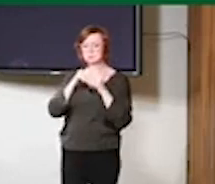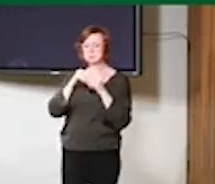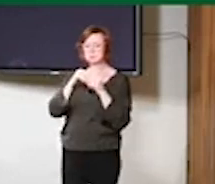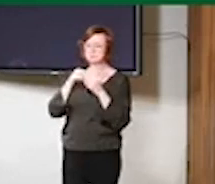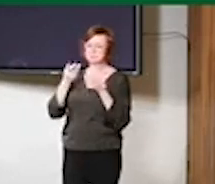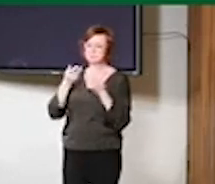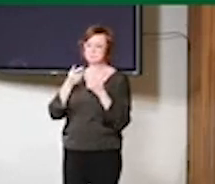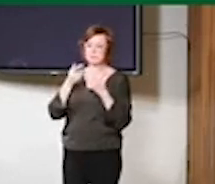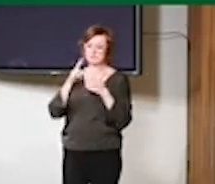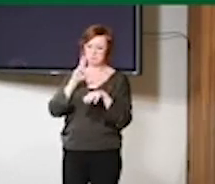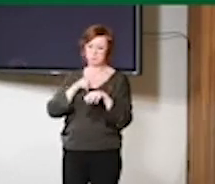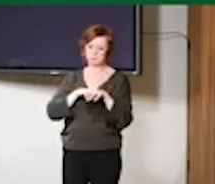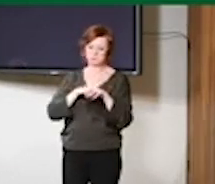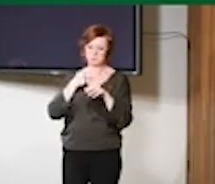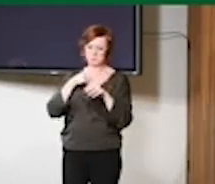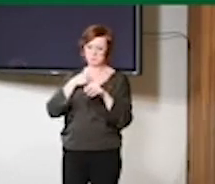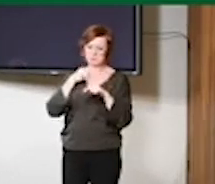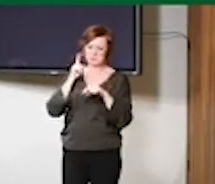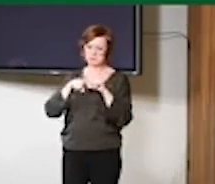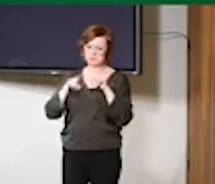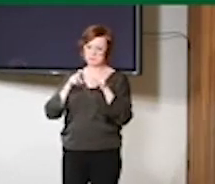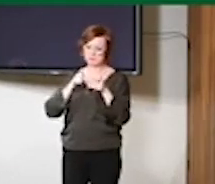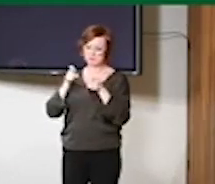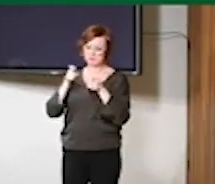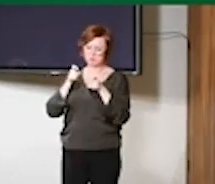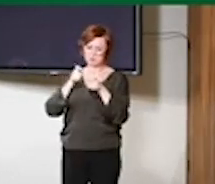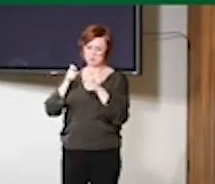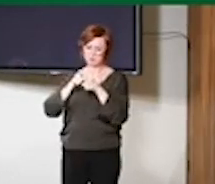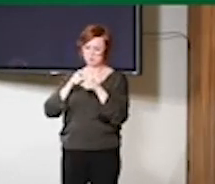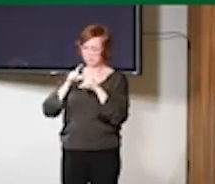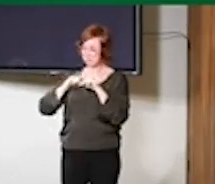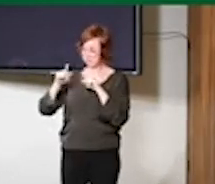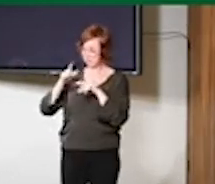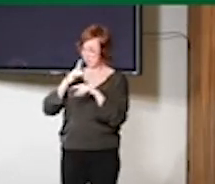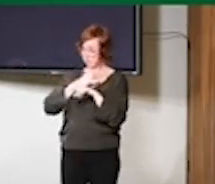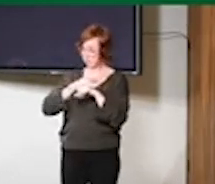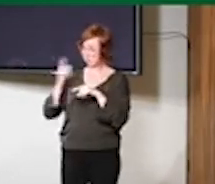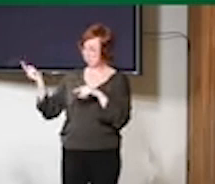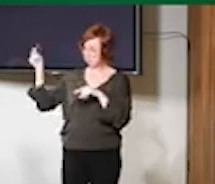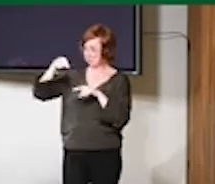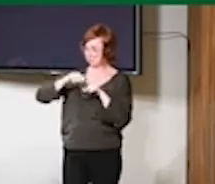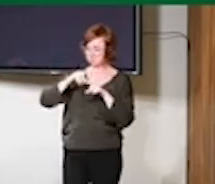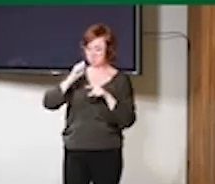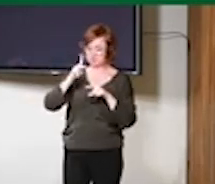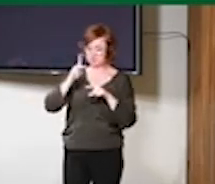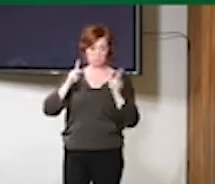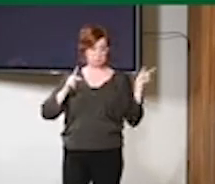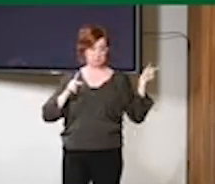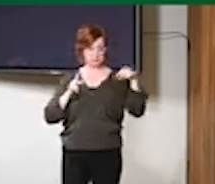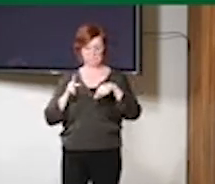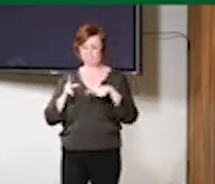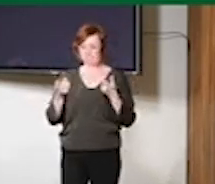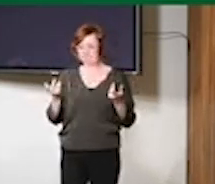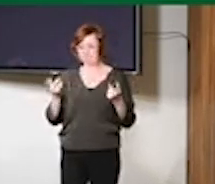over people coming into Canada from other provinces or out externally, but we already know that